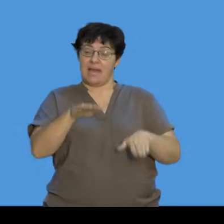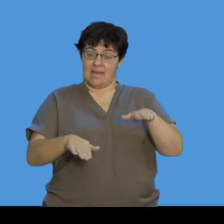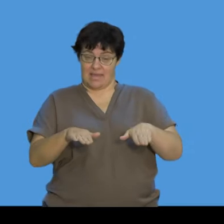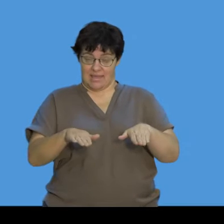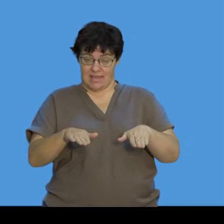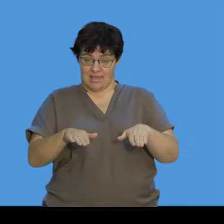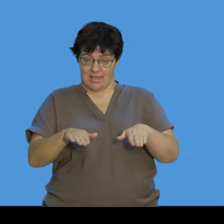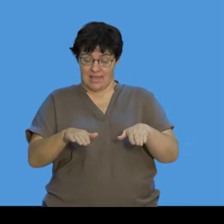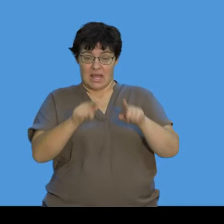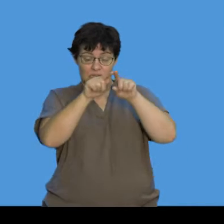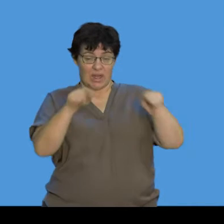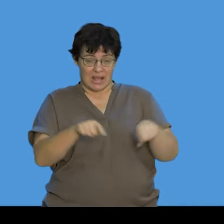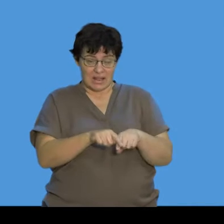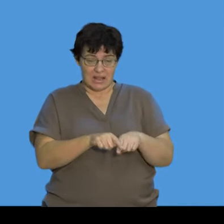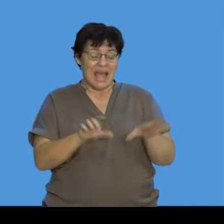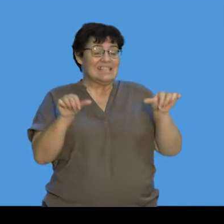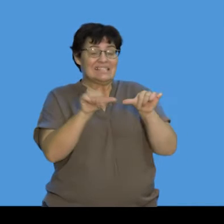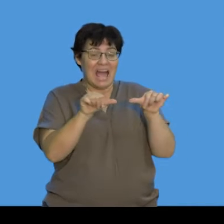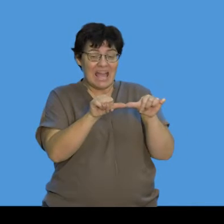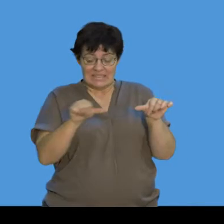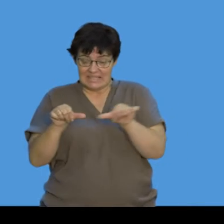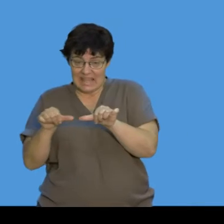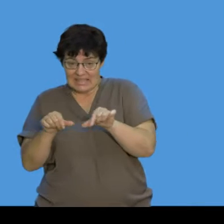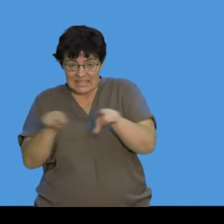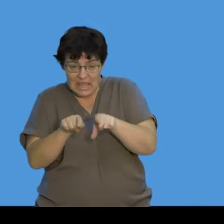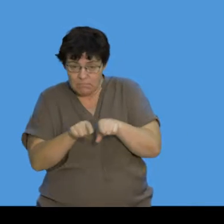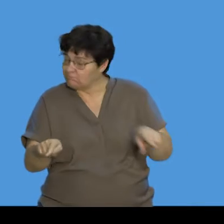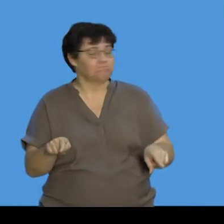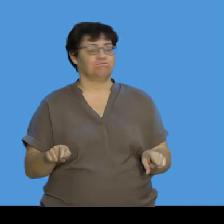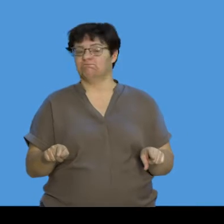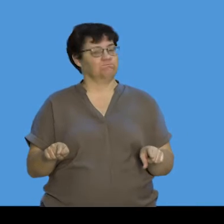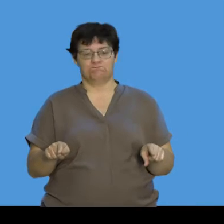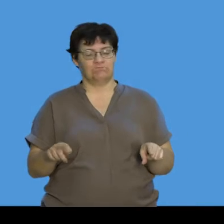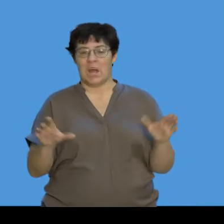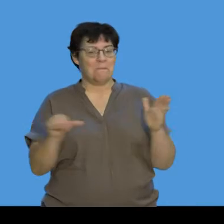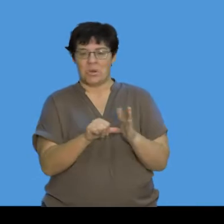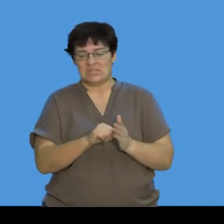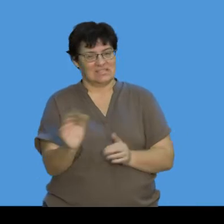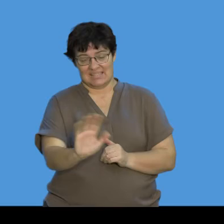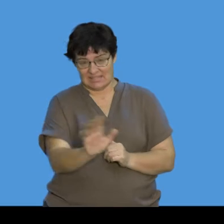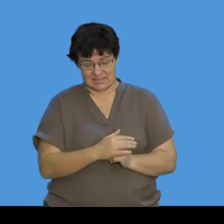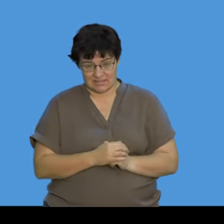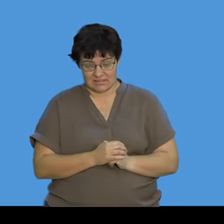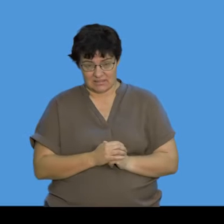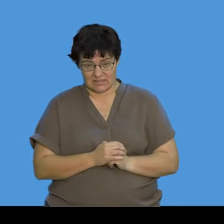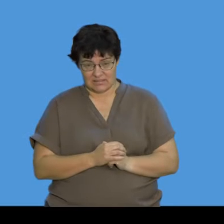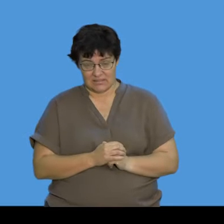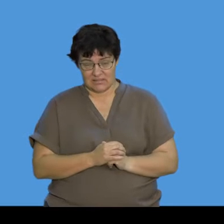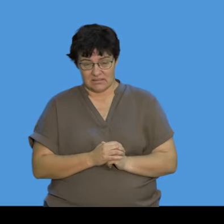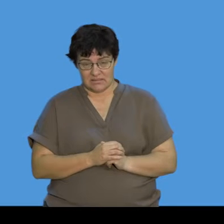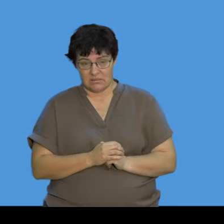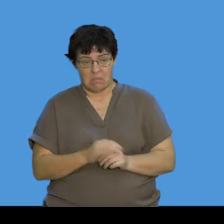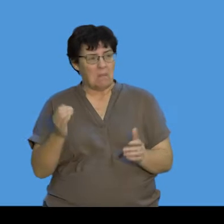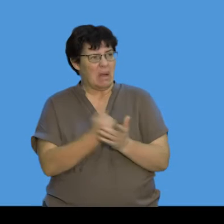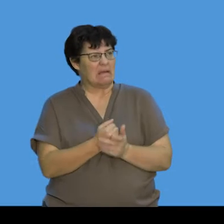similar triangles, size is of very least importance here. It is really not something that you